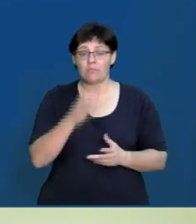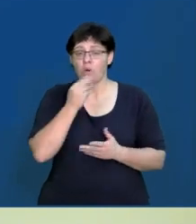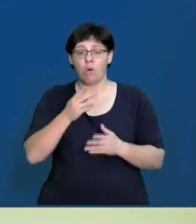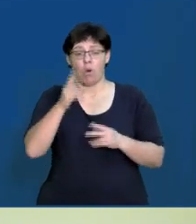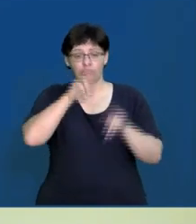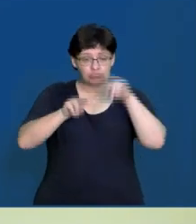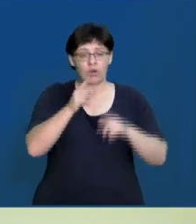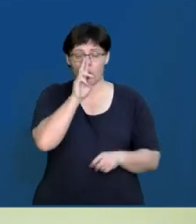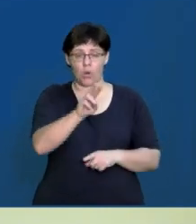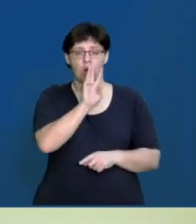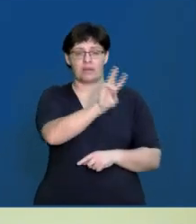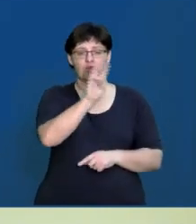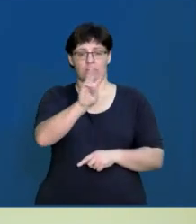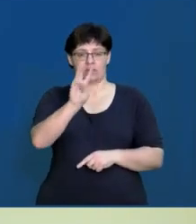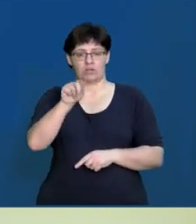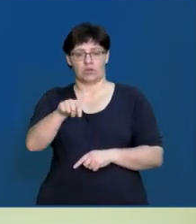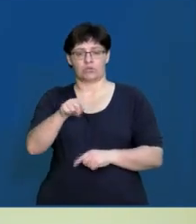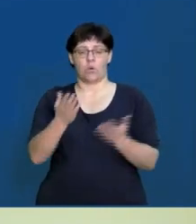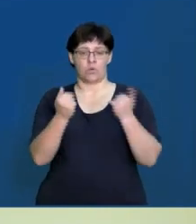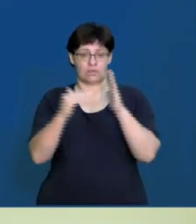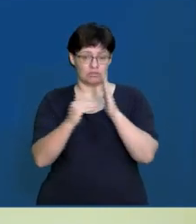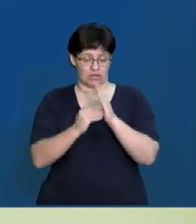show. And if you still want more revision, go to